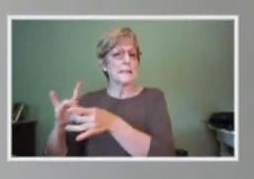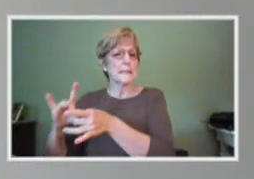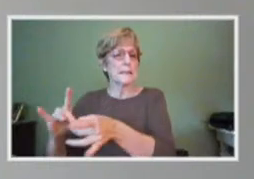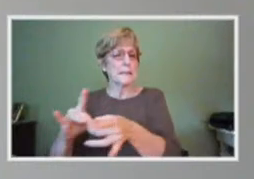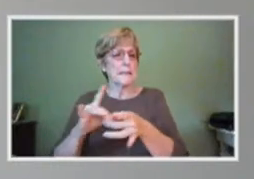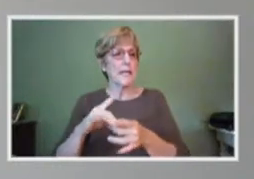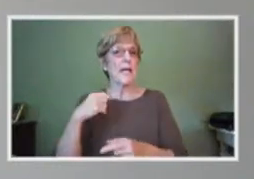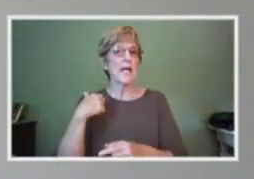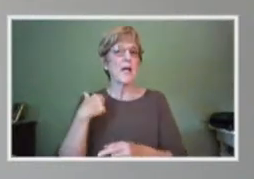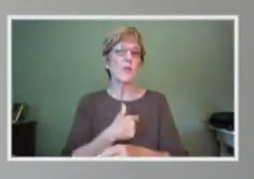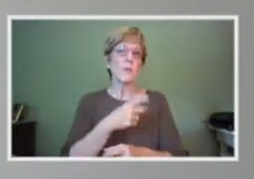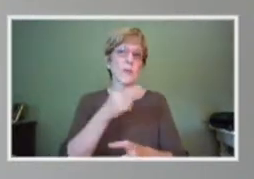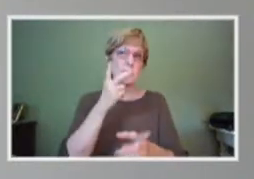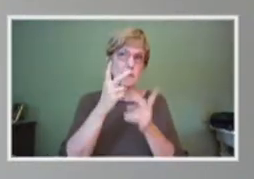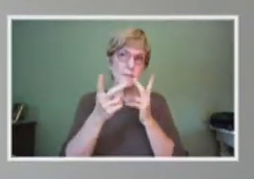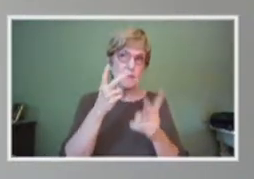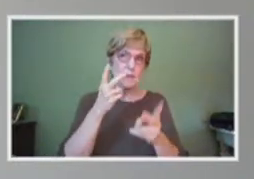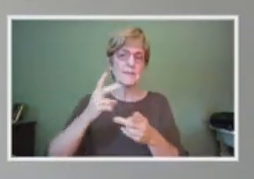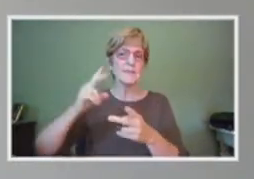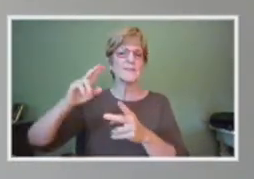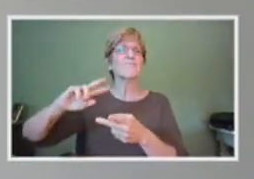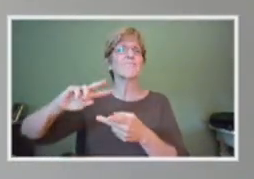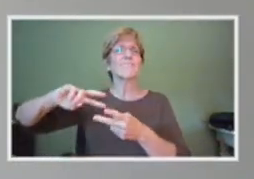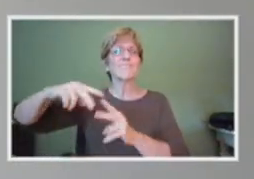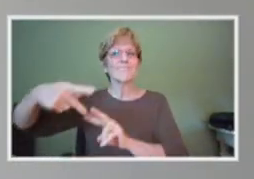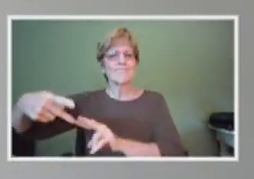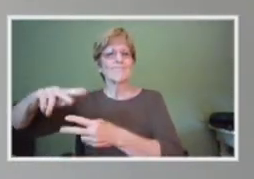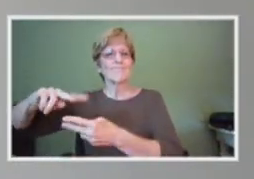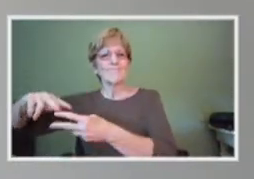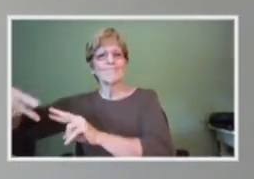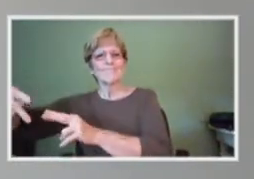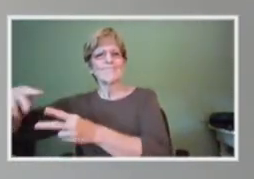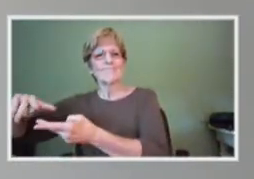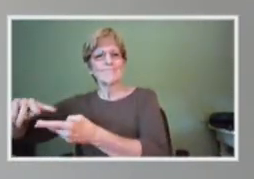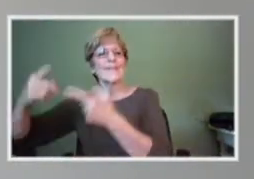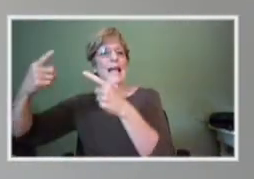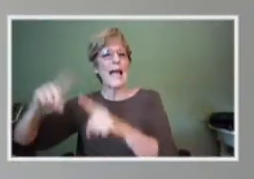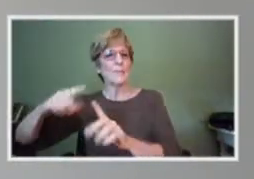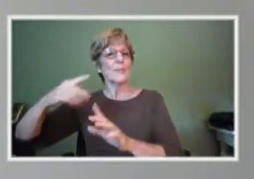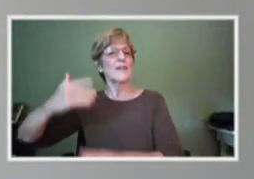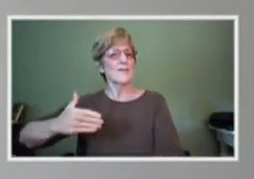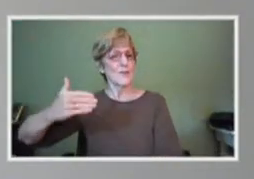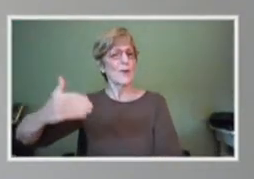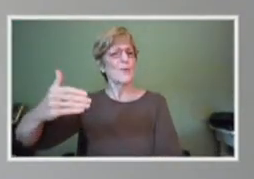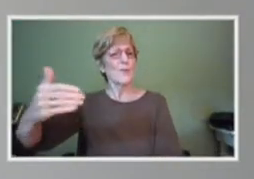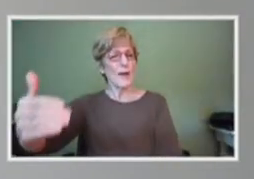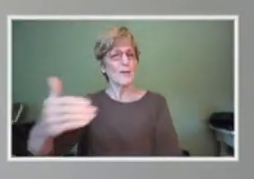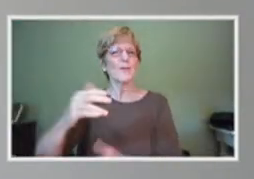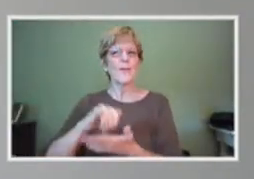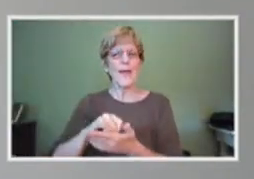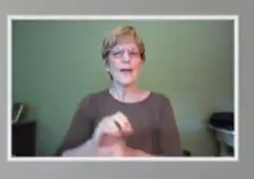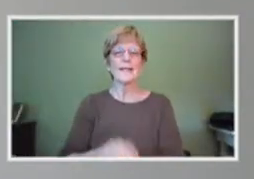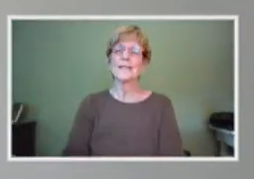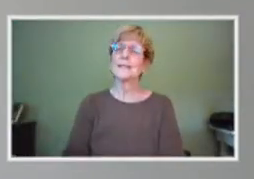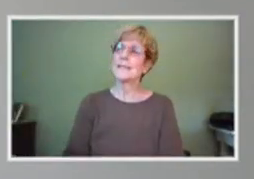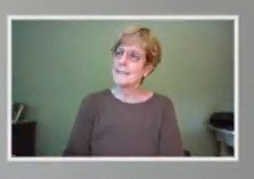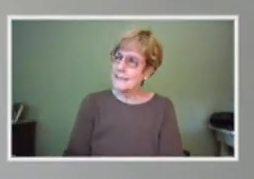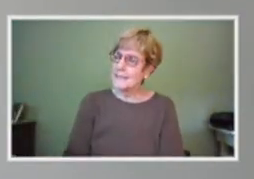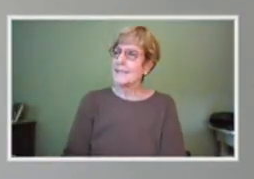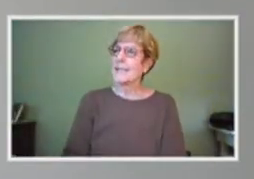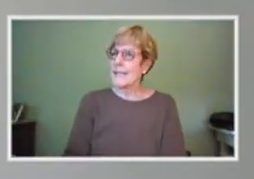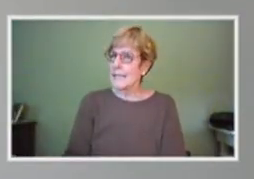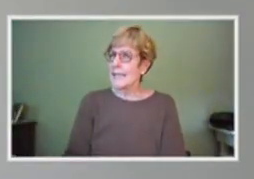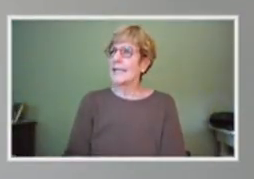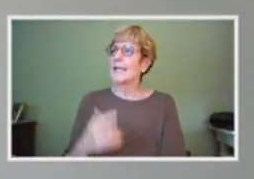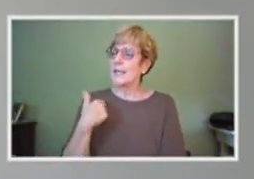seen that reciprocally occur on a fairly regular basis. And so we recognize that there is some unity there that can be worked with.